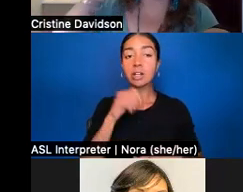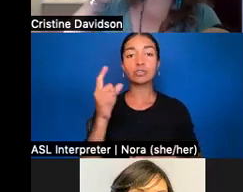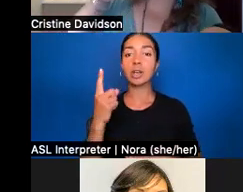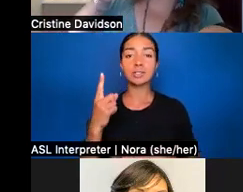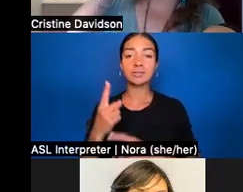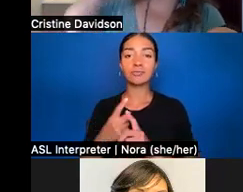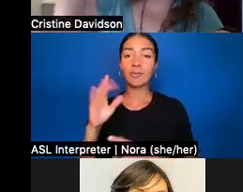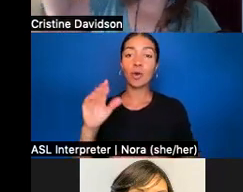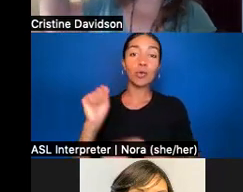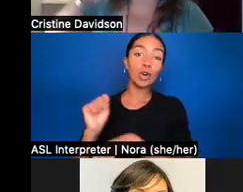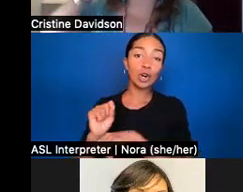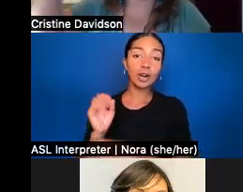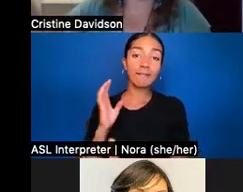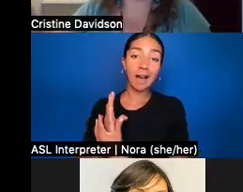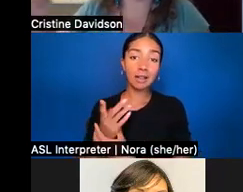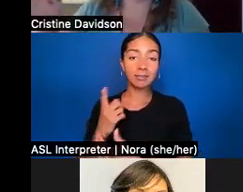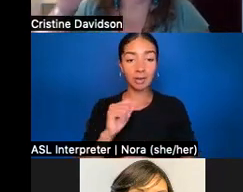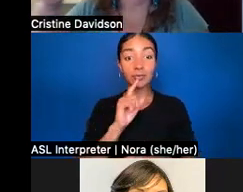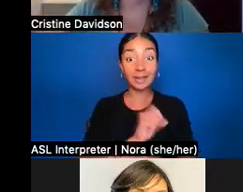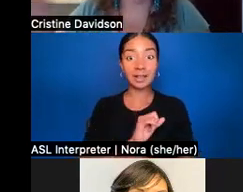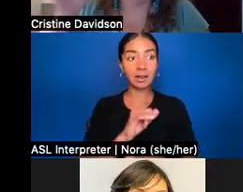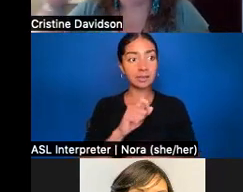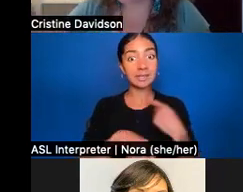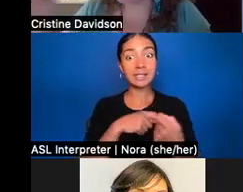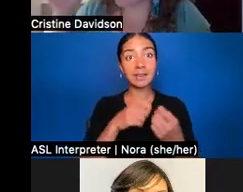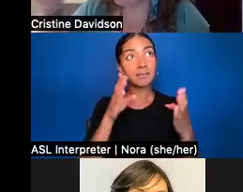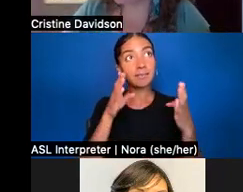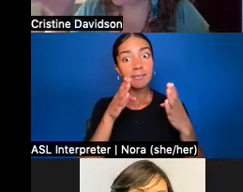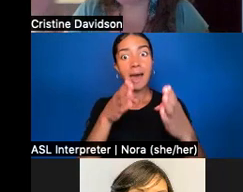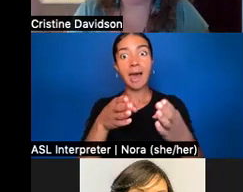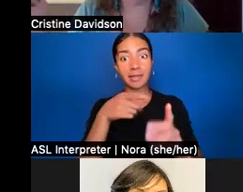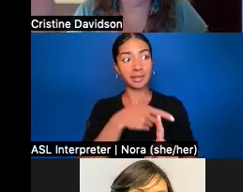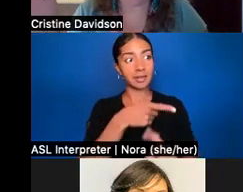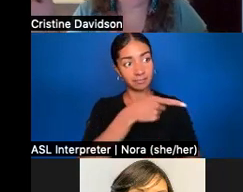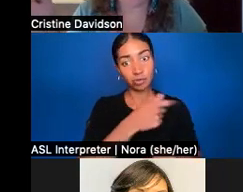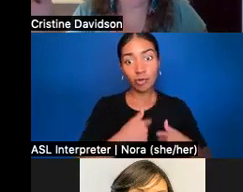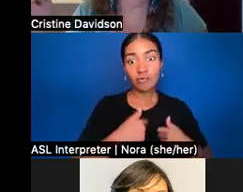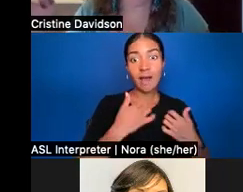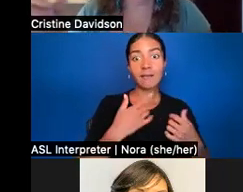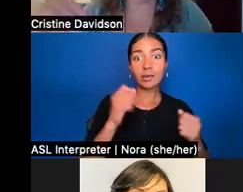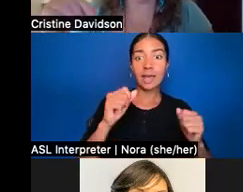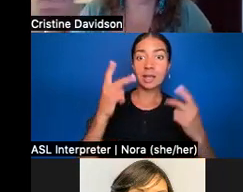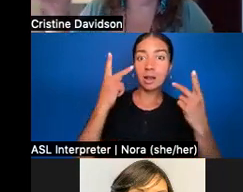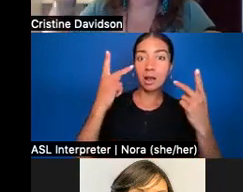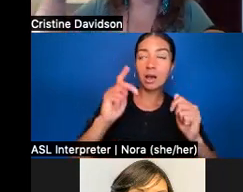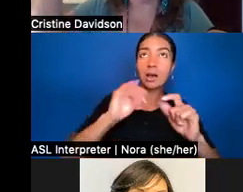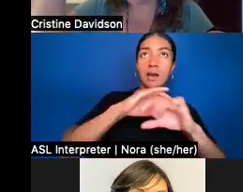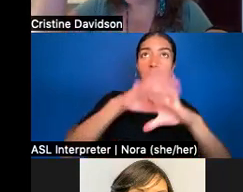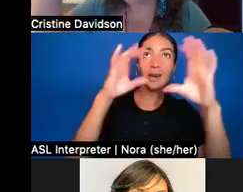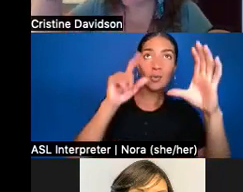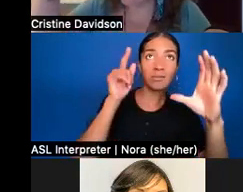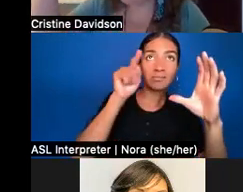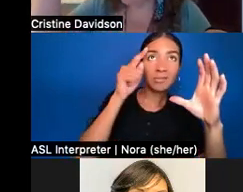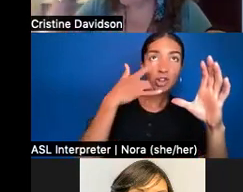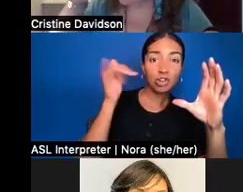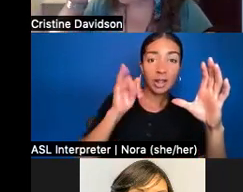that sort of path that you can, that the survivor can see, right? That you're going to help shine a